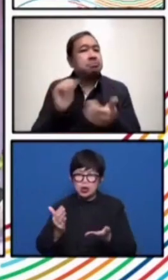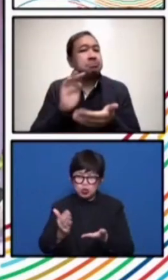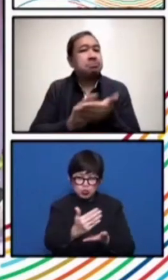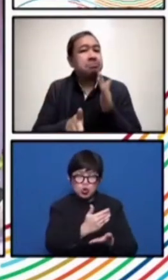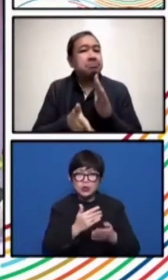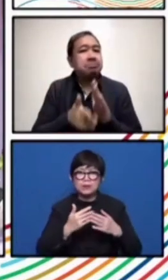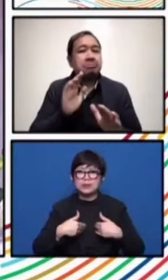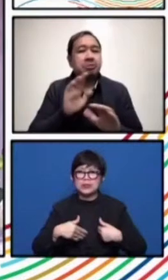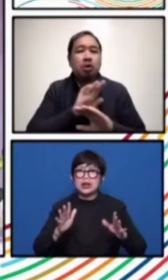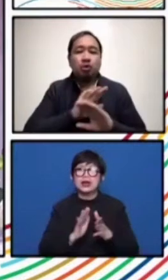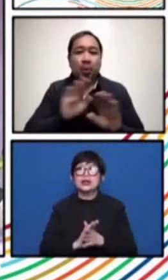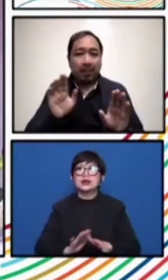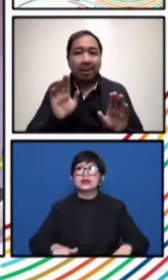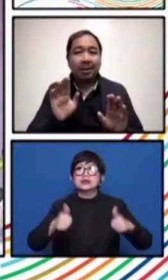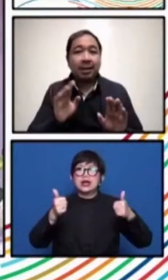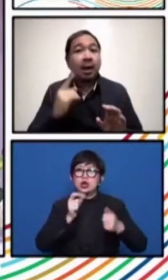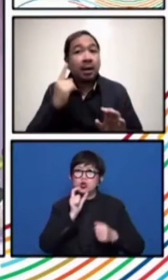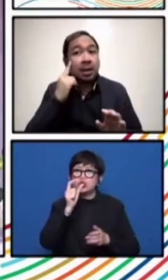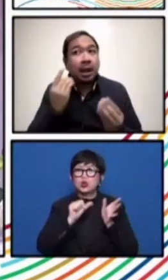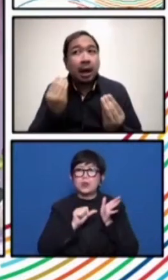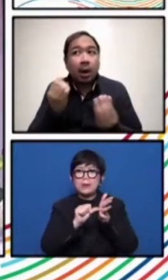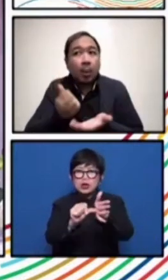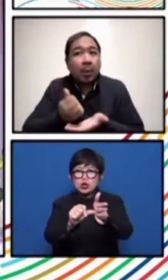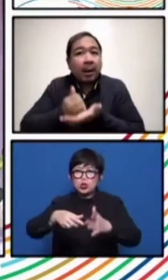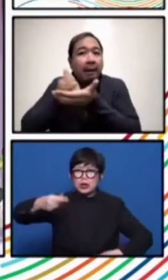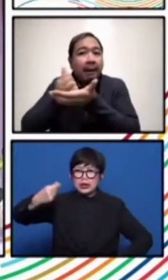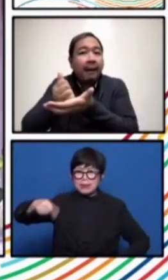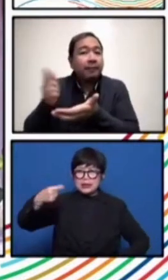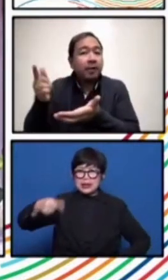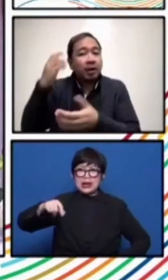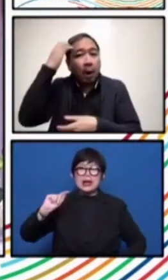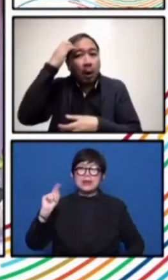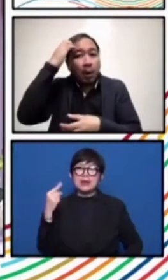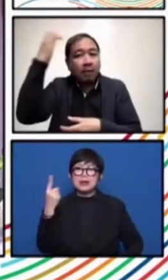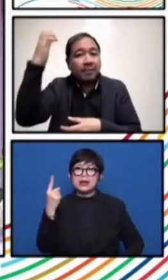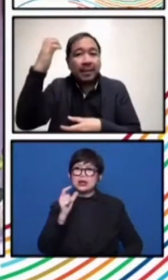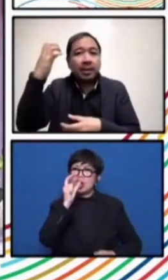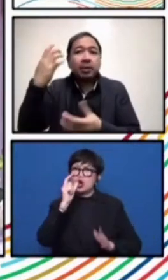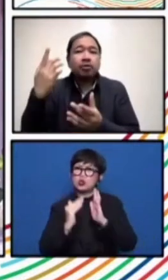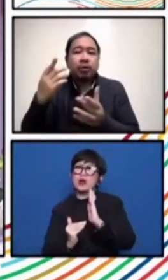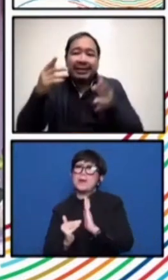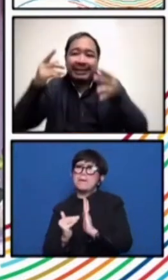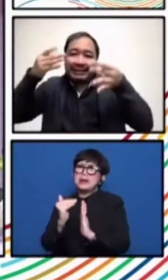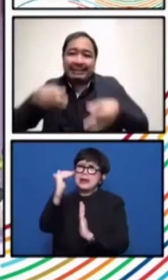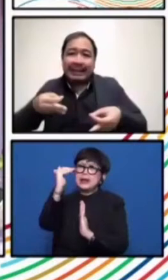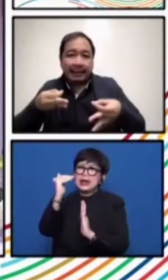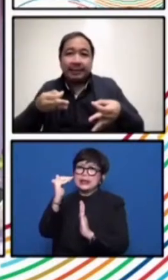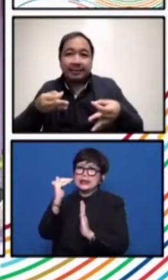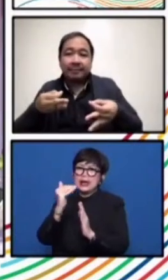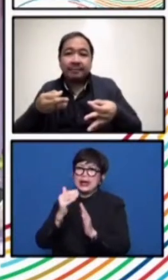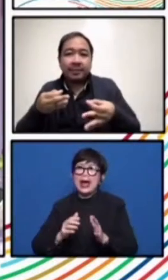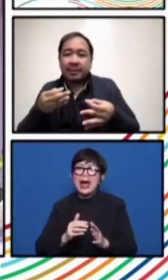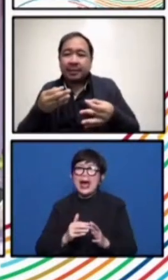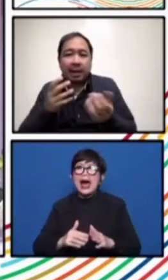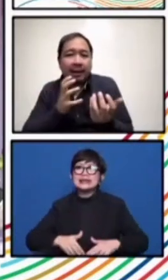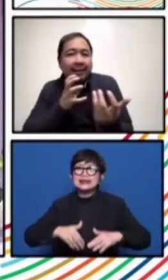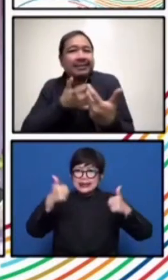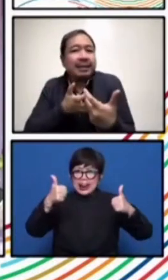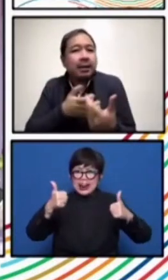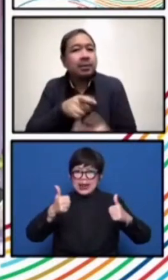Ministries improve on their outcomes to address the needs of personal disabilities in these countries